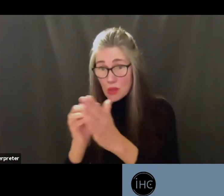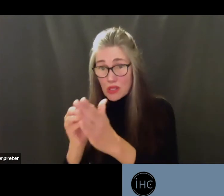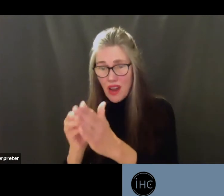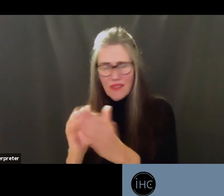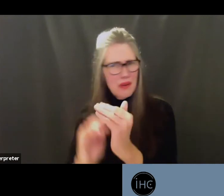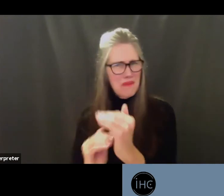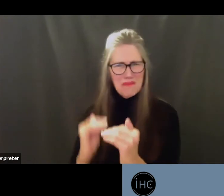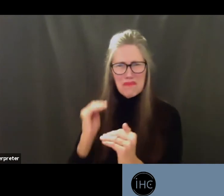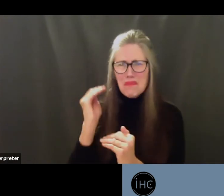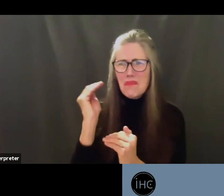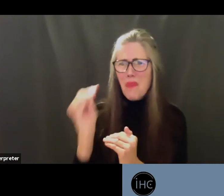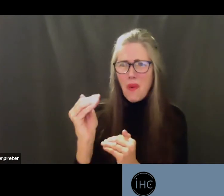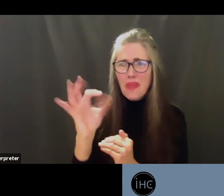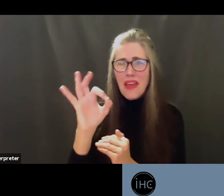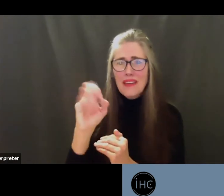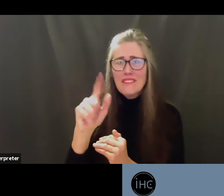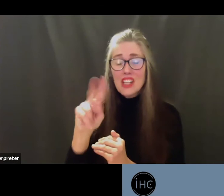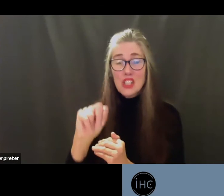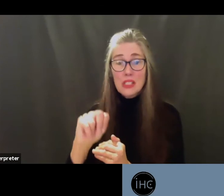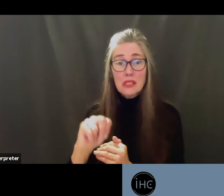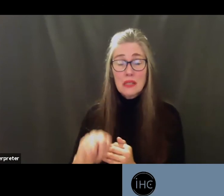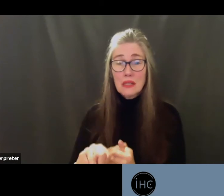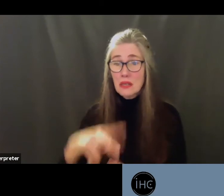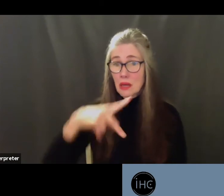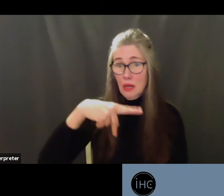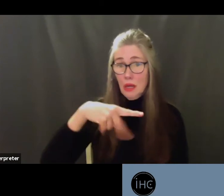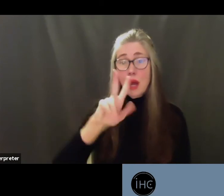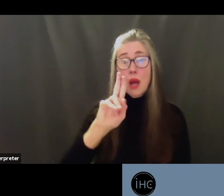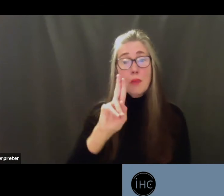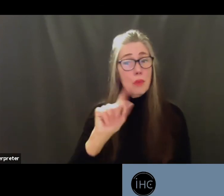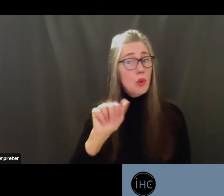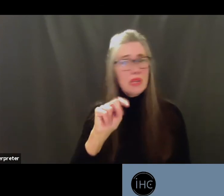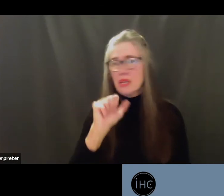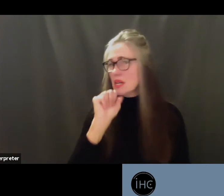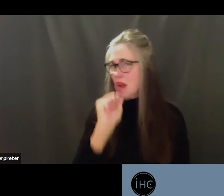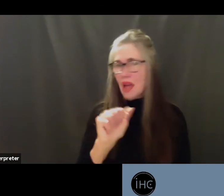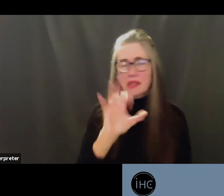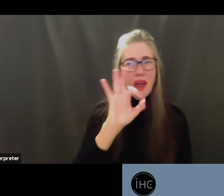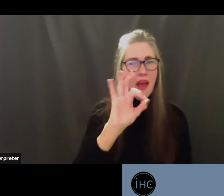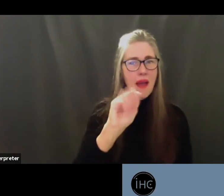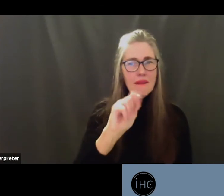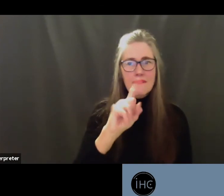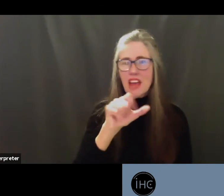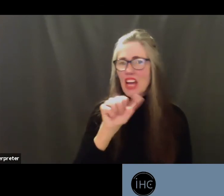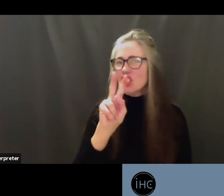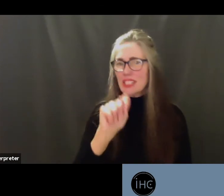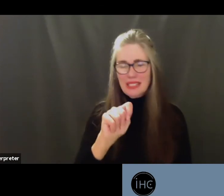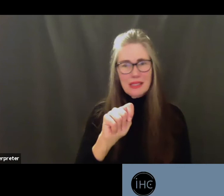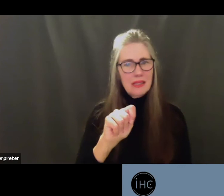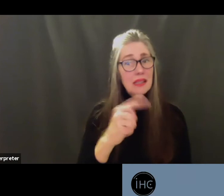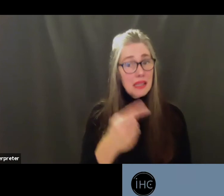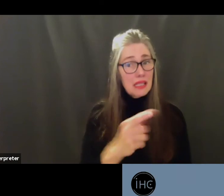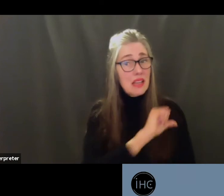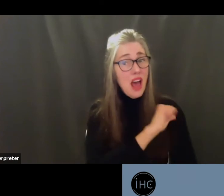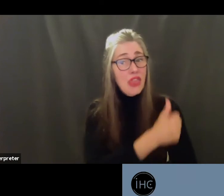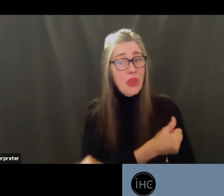fascism. Putin's not a fascist, he's a right-wing nationalist. Erdogan's not a fascist. These are authoritarians.